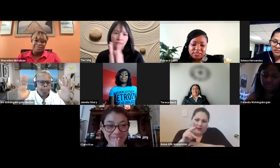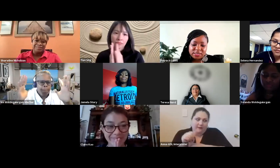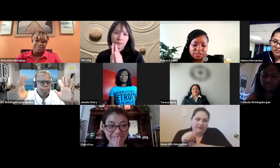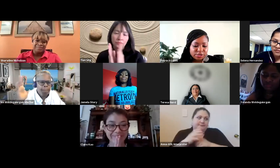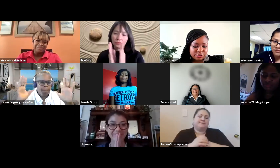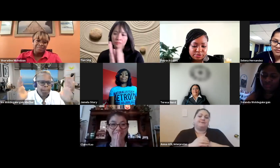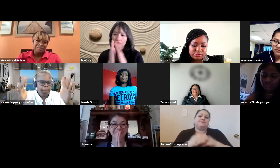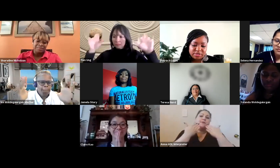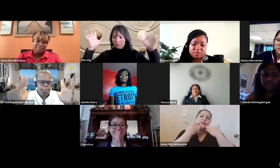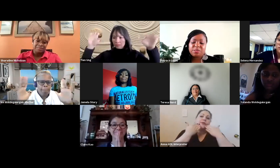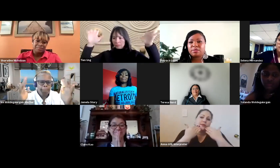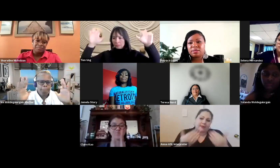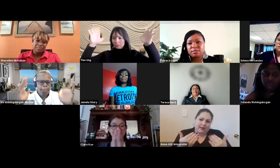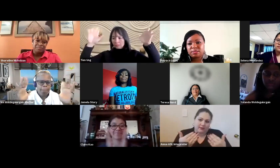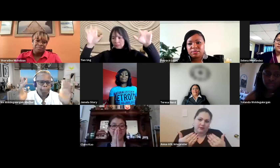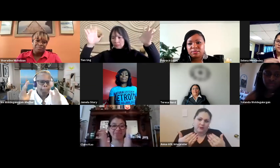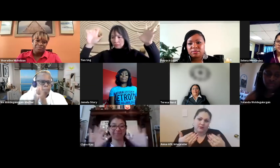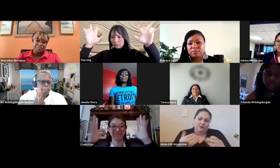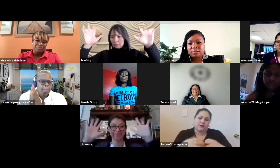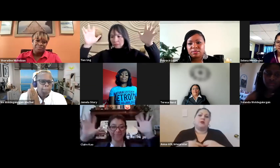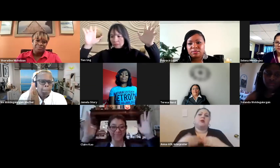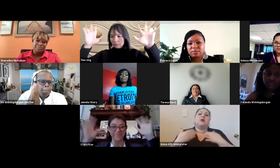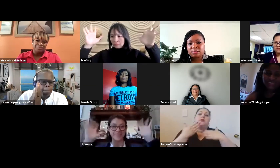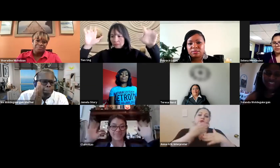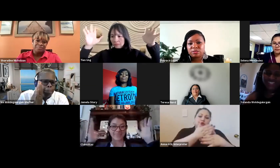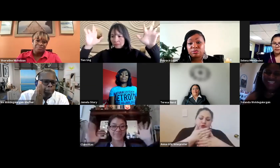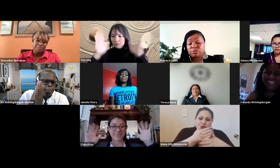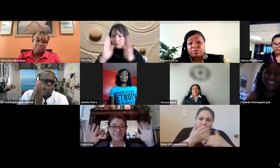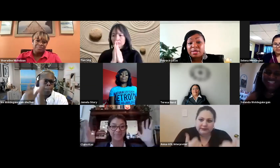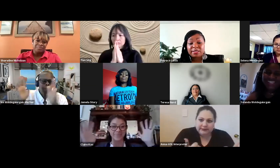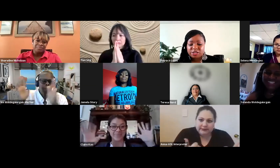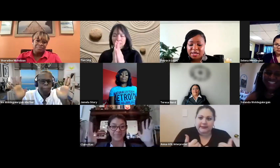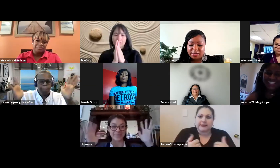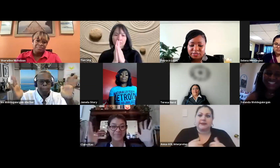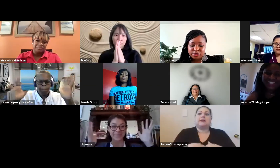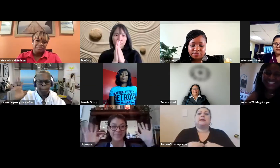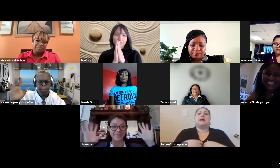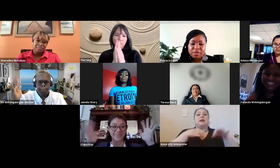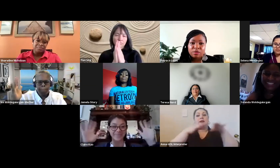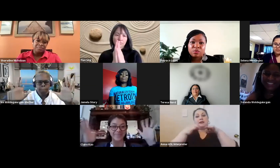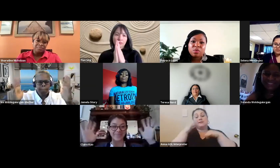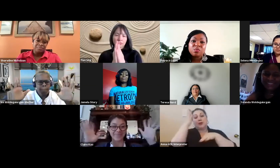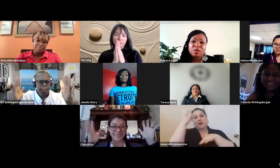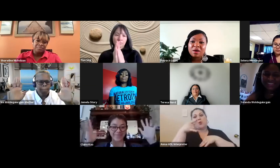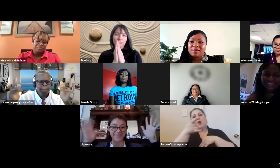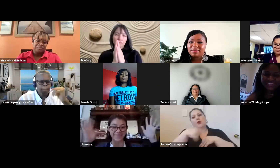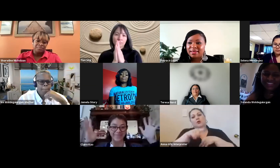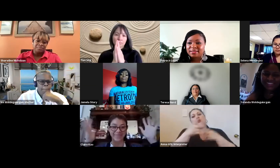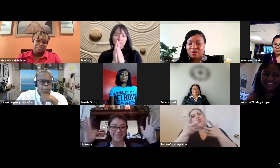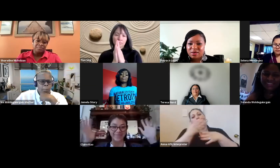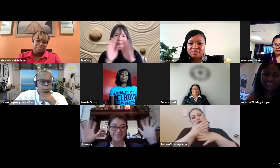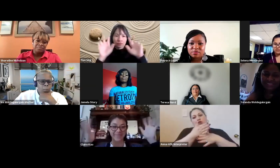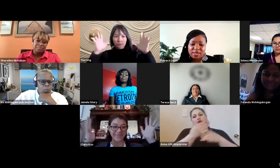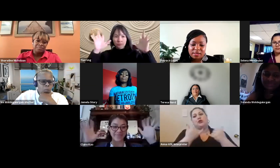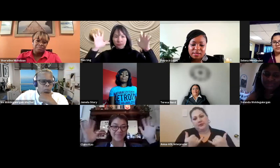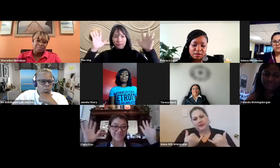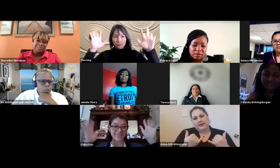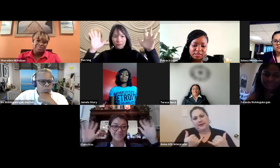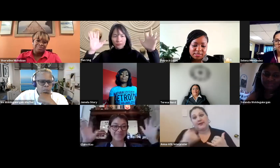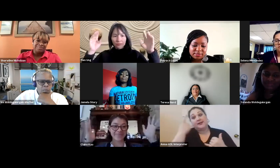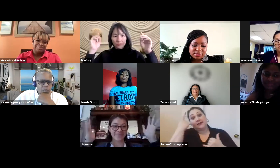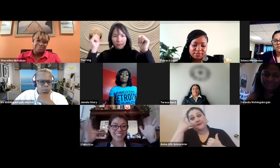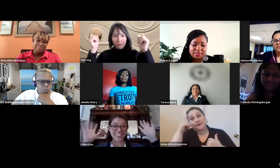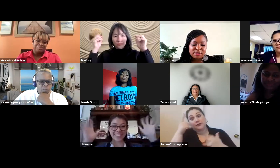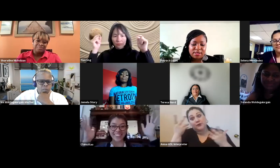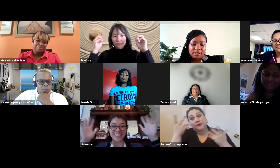you wanted to center your experiences is to create change. We would all like to also thank